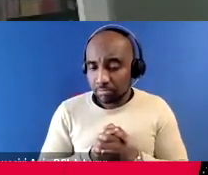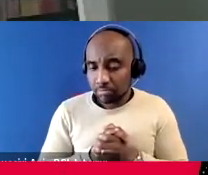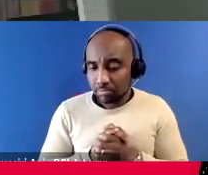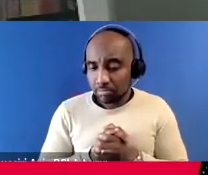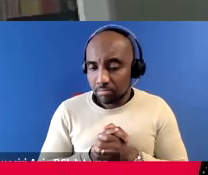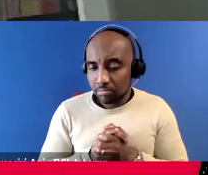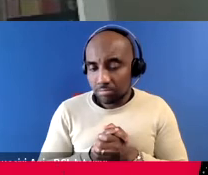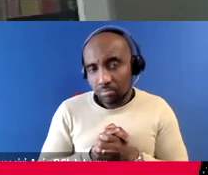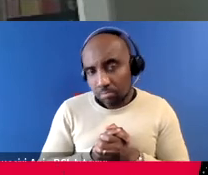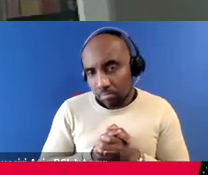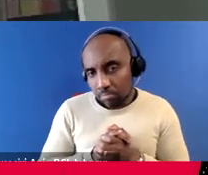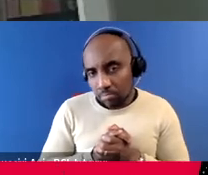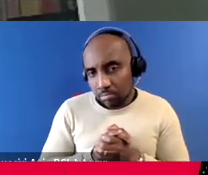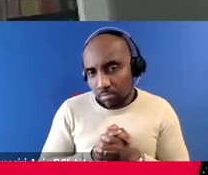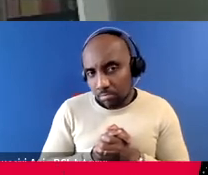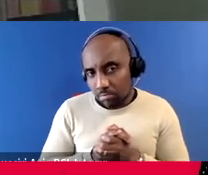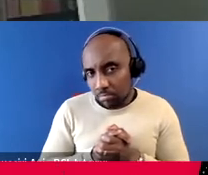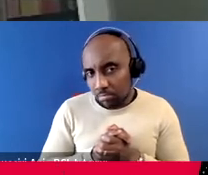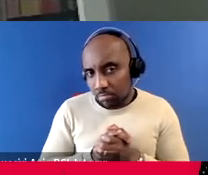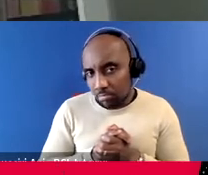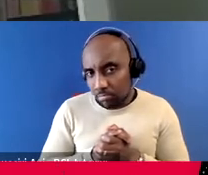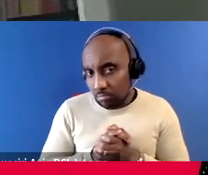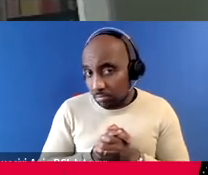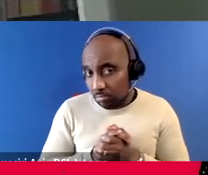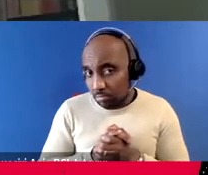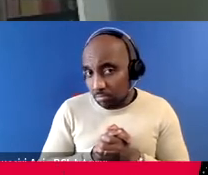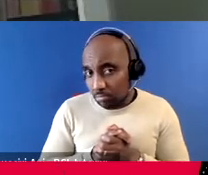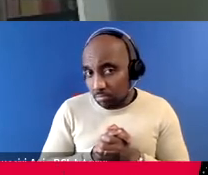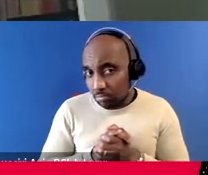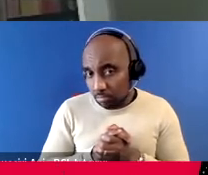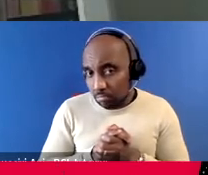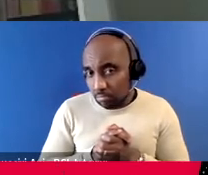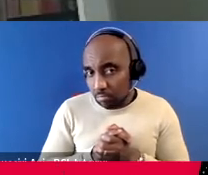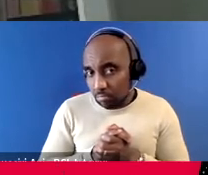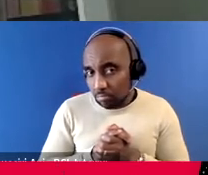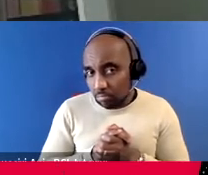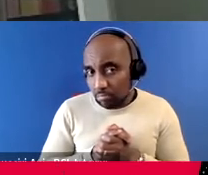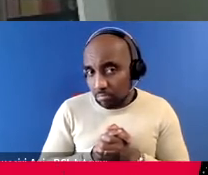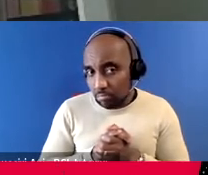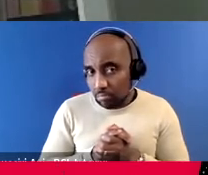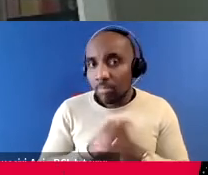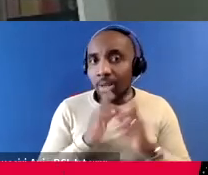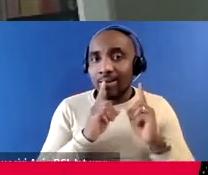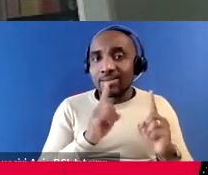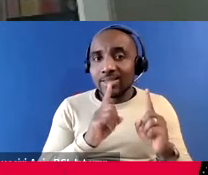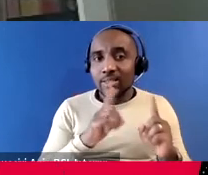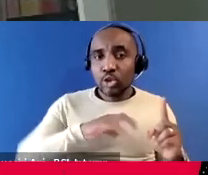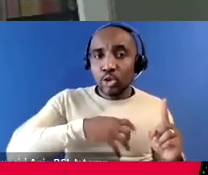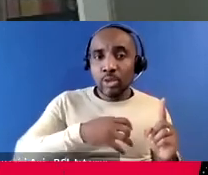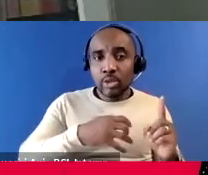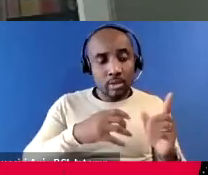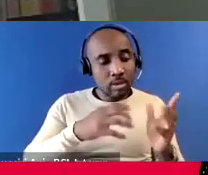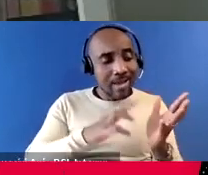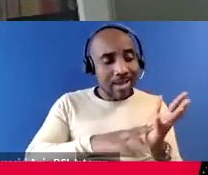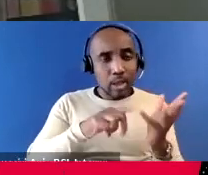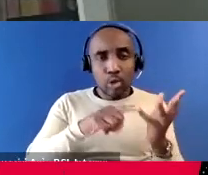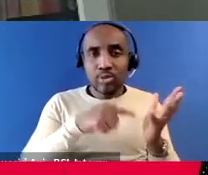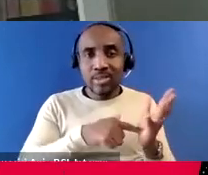group, to enable these organized bodies to work together to call to account both the government in Turkey, but